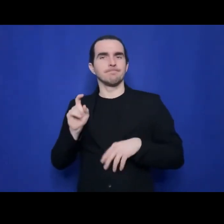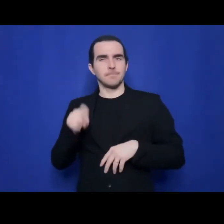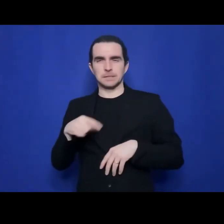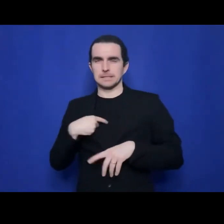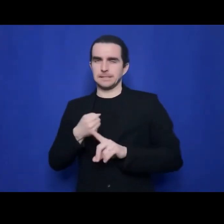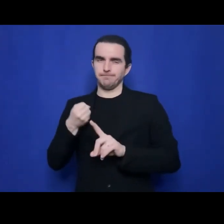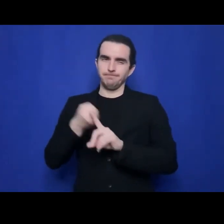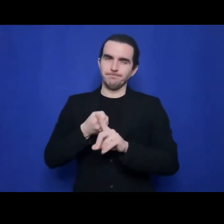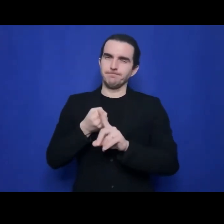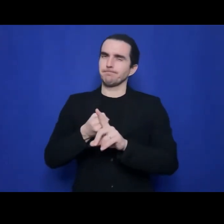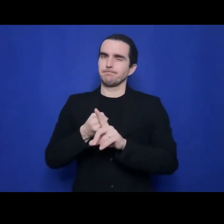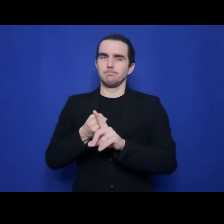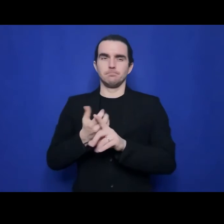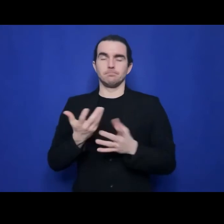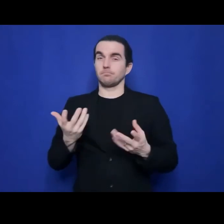and we have to acknowledge,